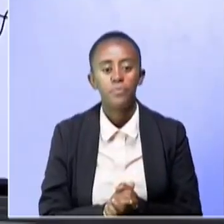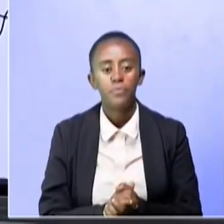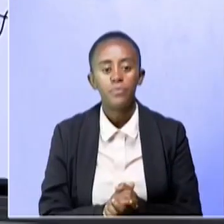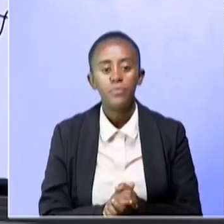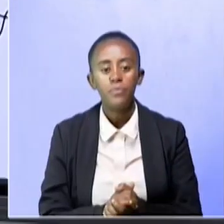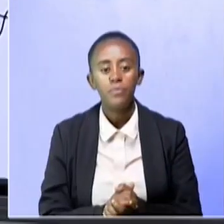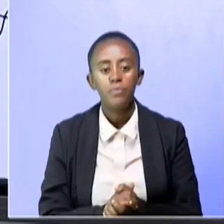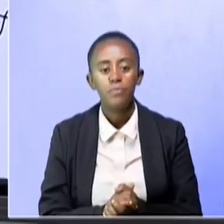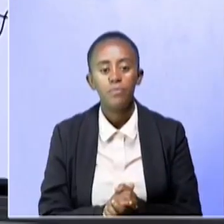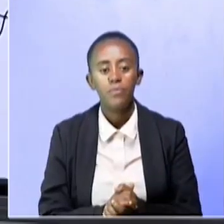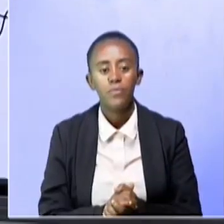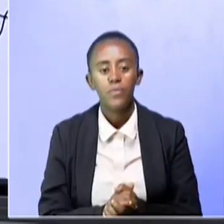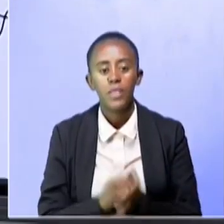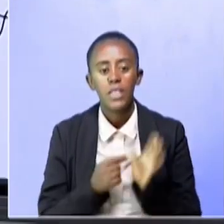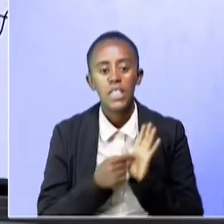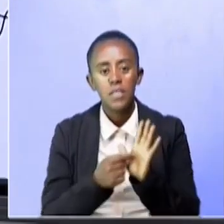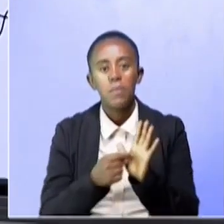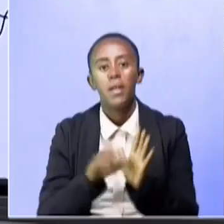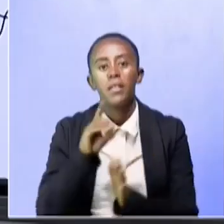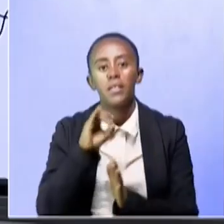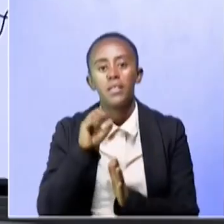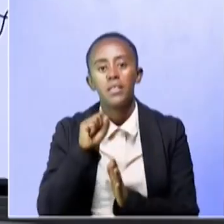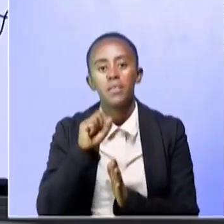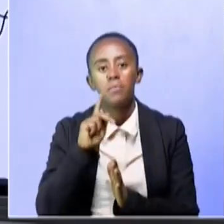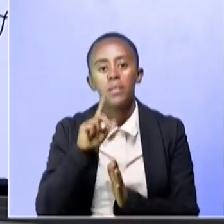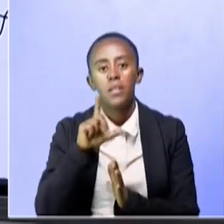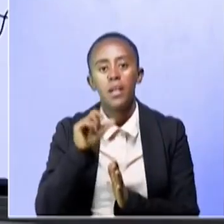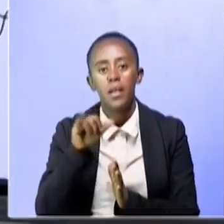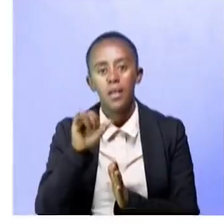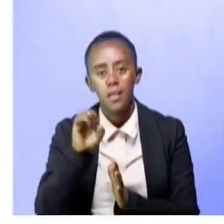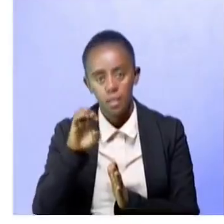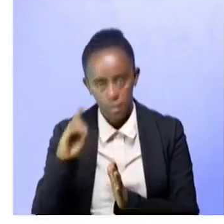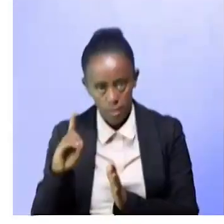Let's go to display it. Yeah.